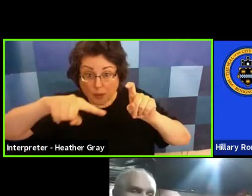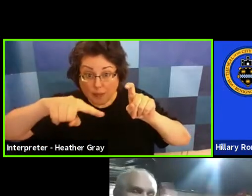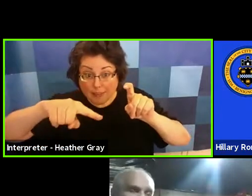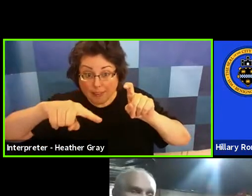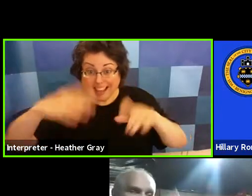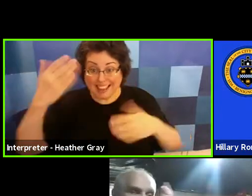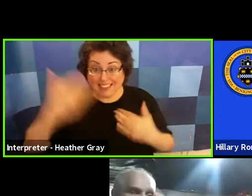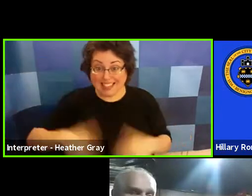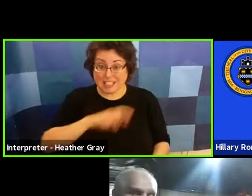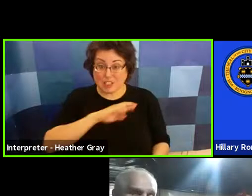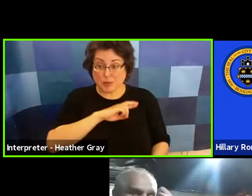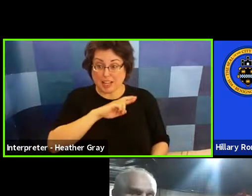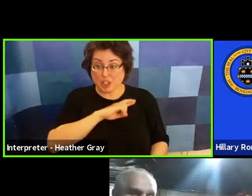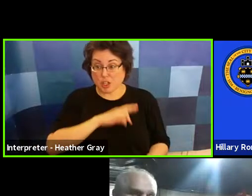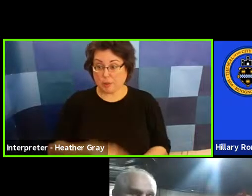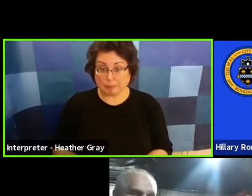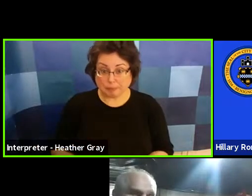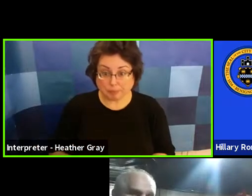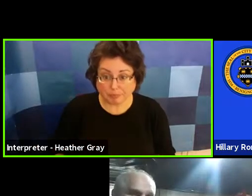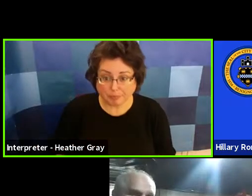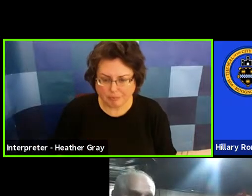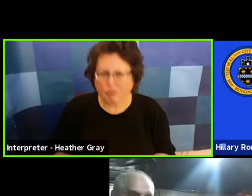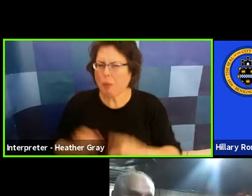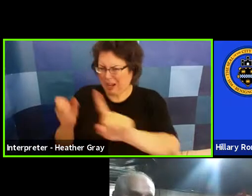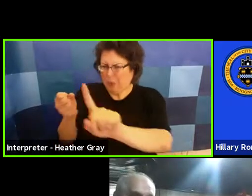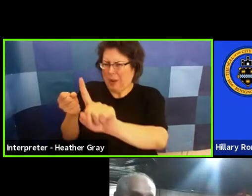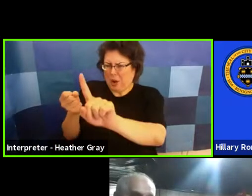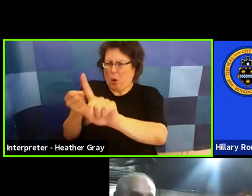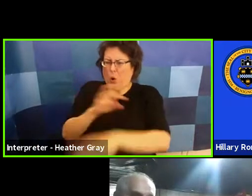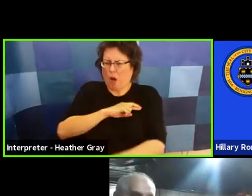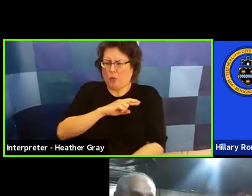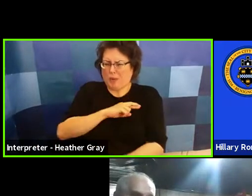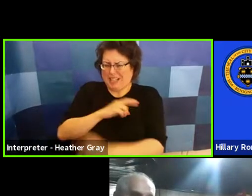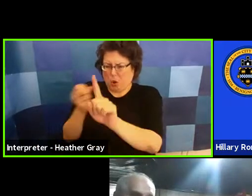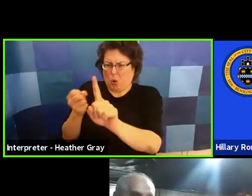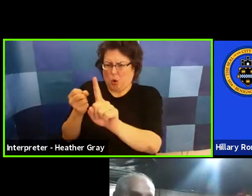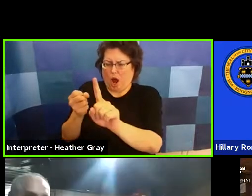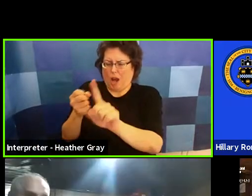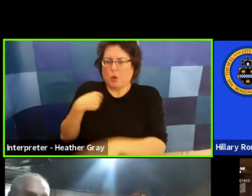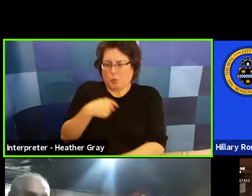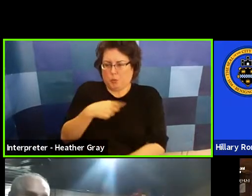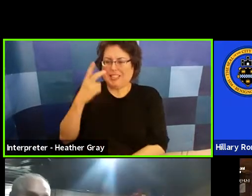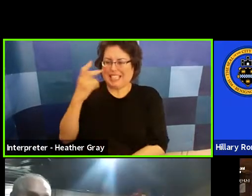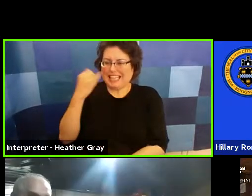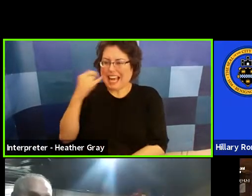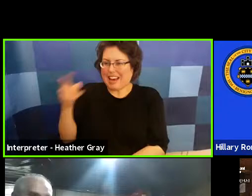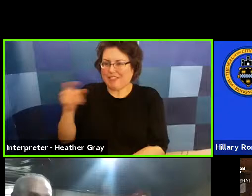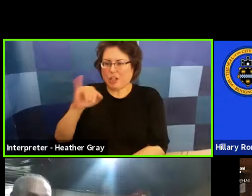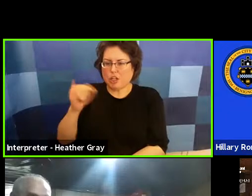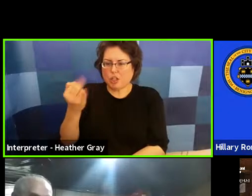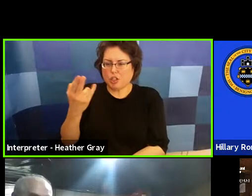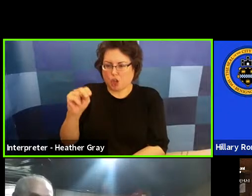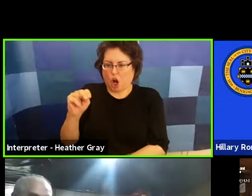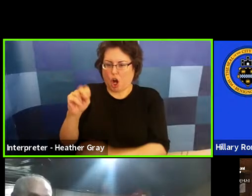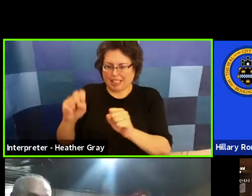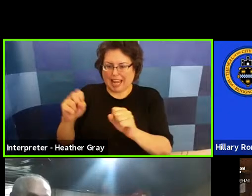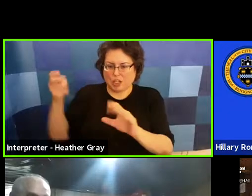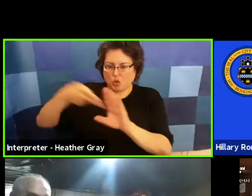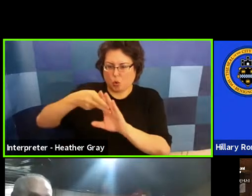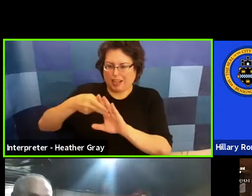I'm curious. One second, Rich. We just got him back. We're going to try to see if we can get John on. If you could just hold for